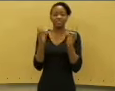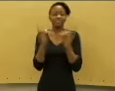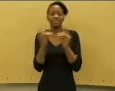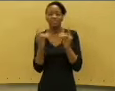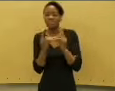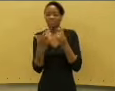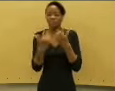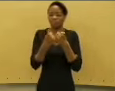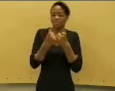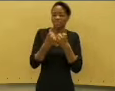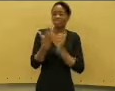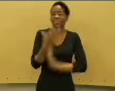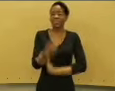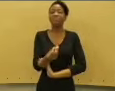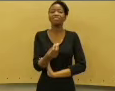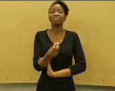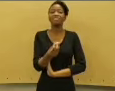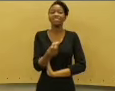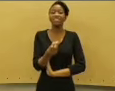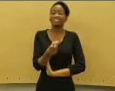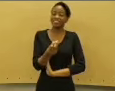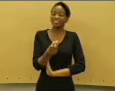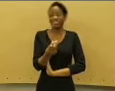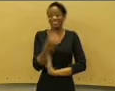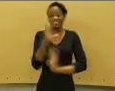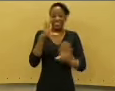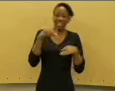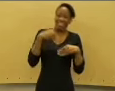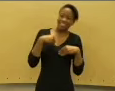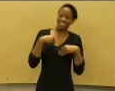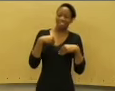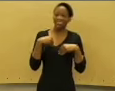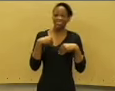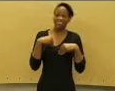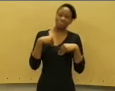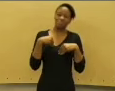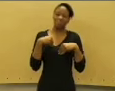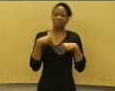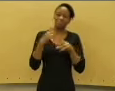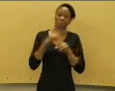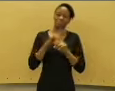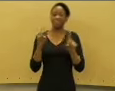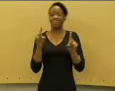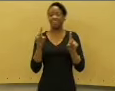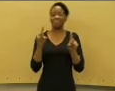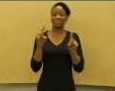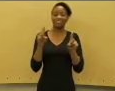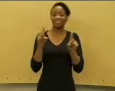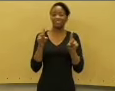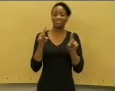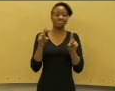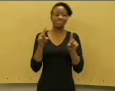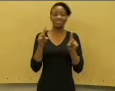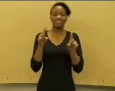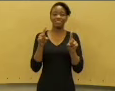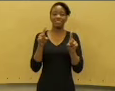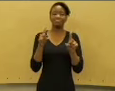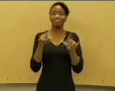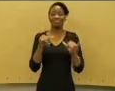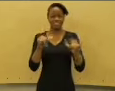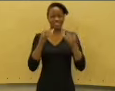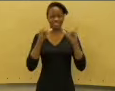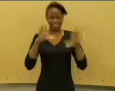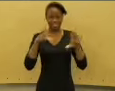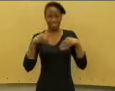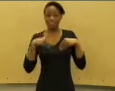they might, you know, consider it, but bringing it into life is another thing. Having a partner over, I mean, as